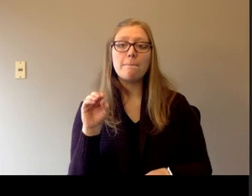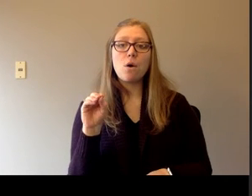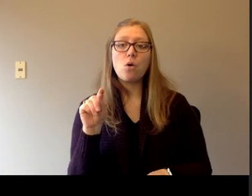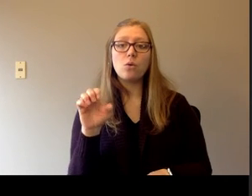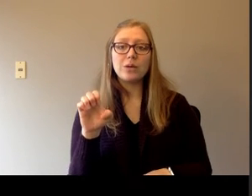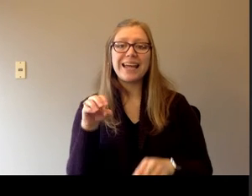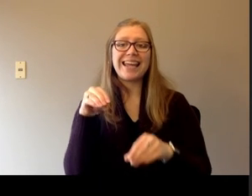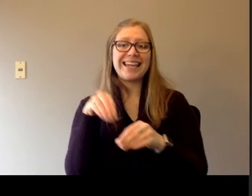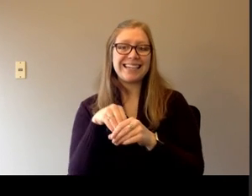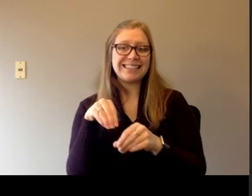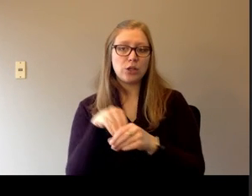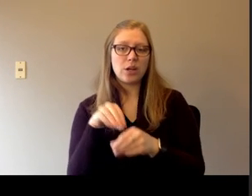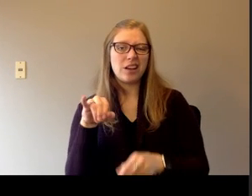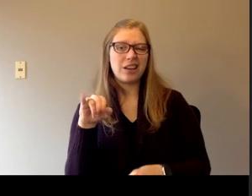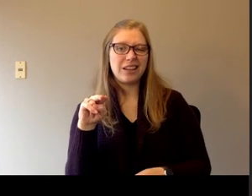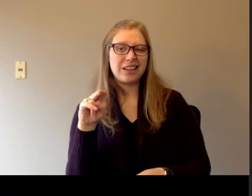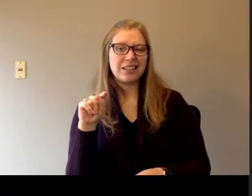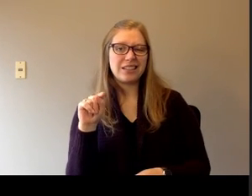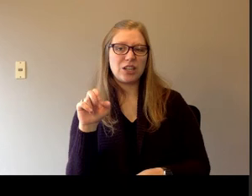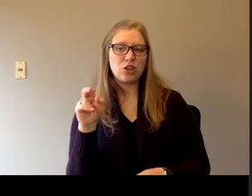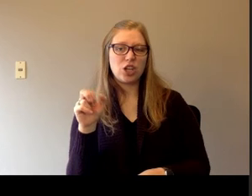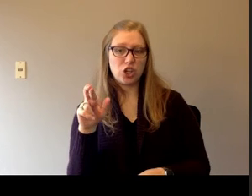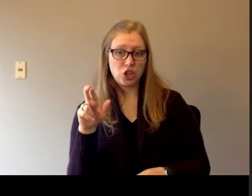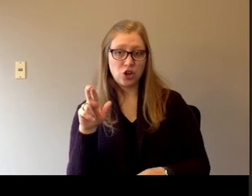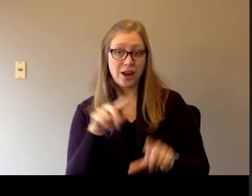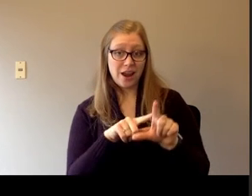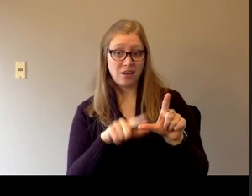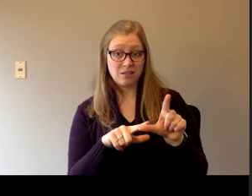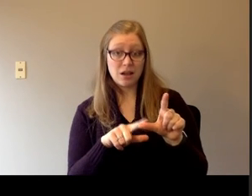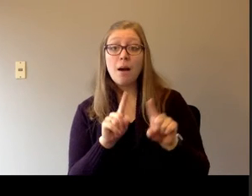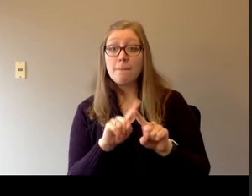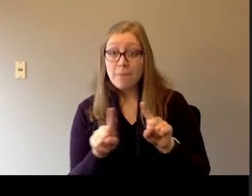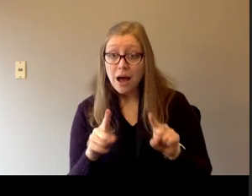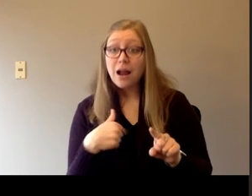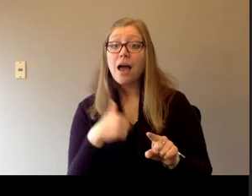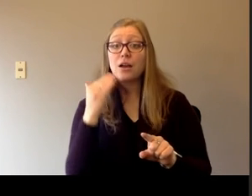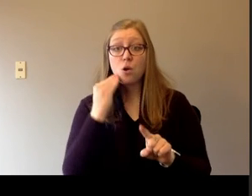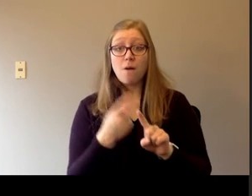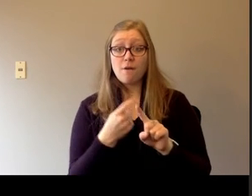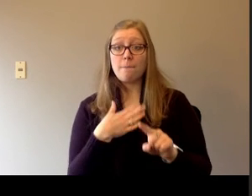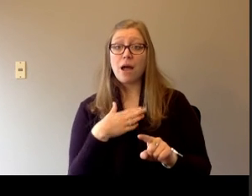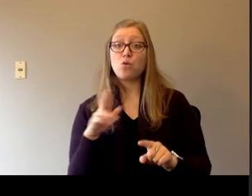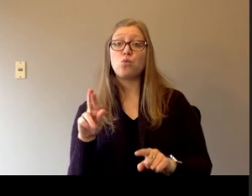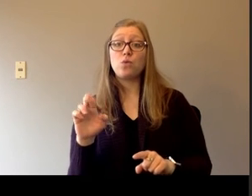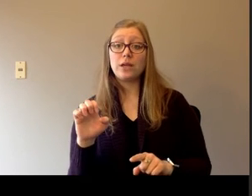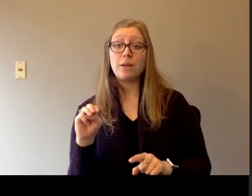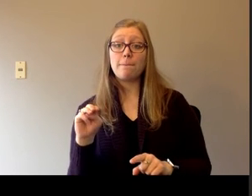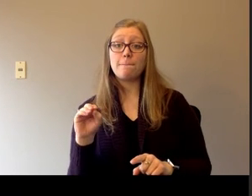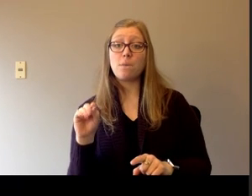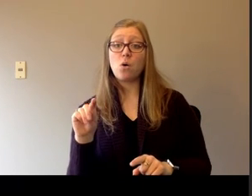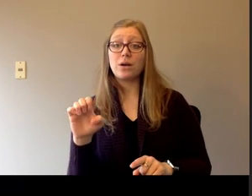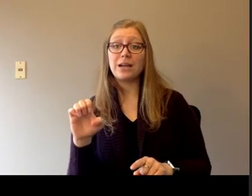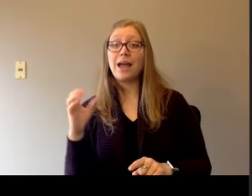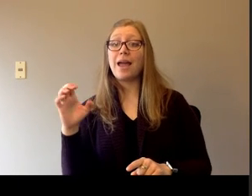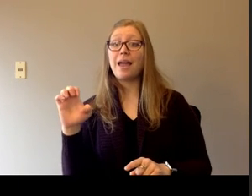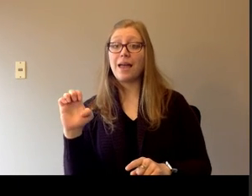that remote exterior angle theorem that if I take the measure of